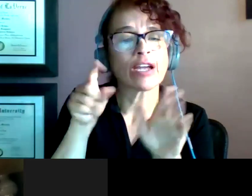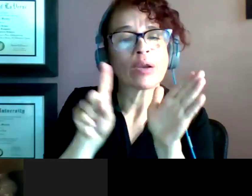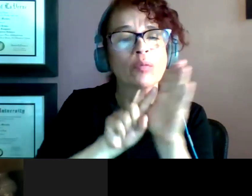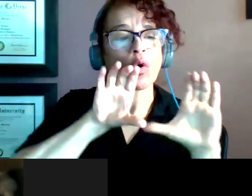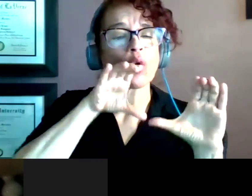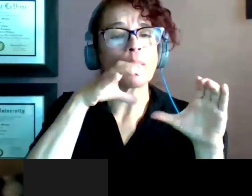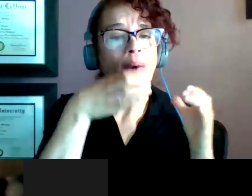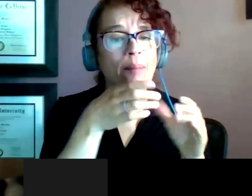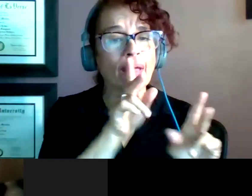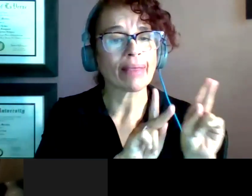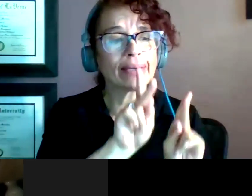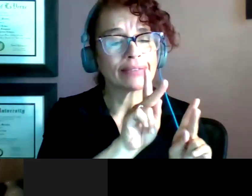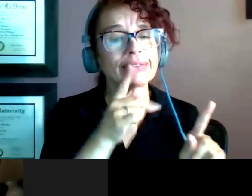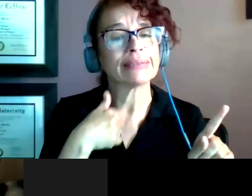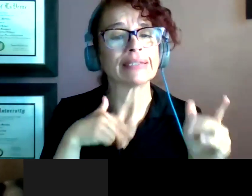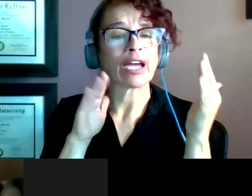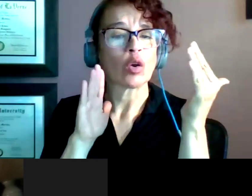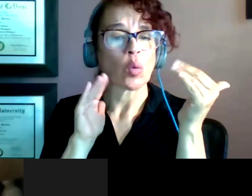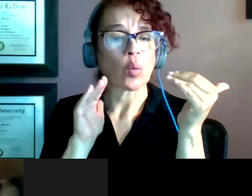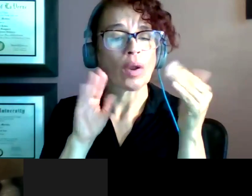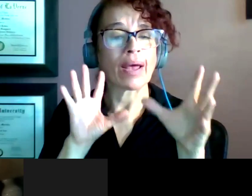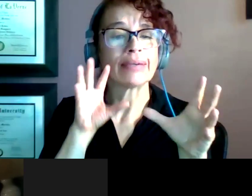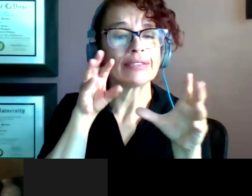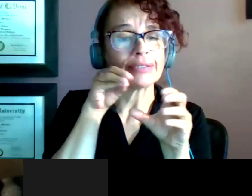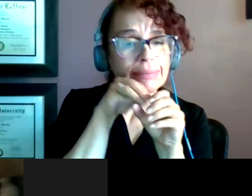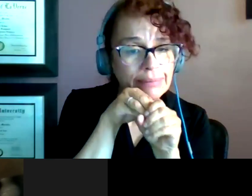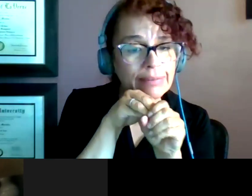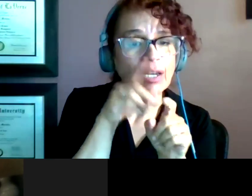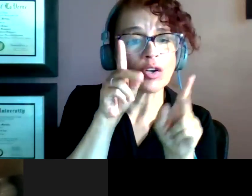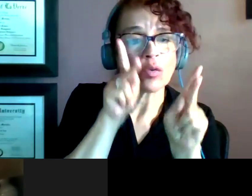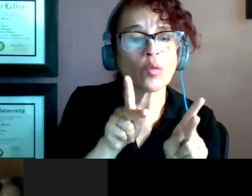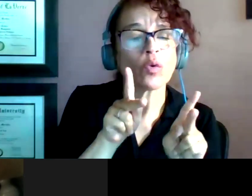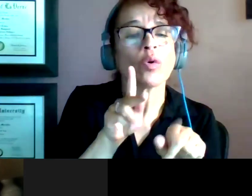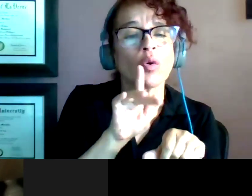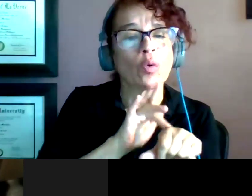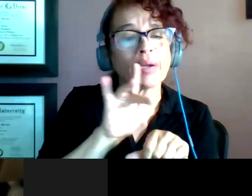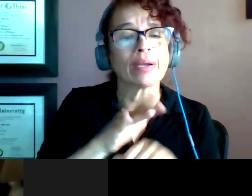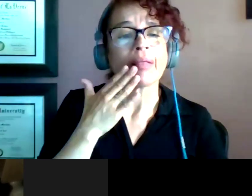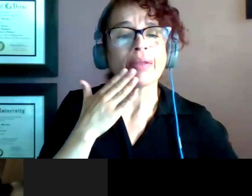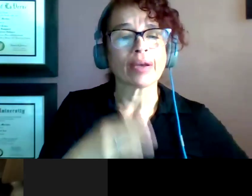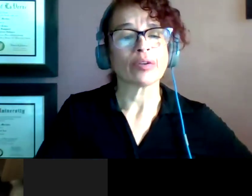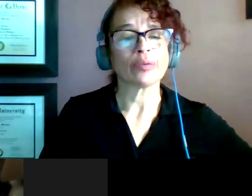population also. So I would hope that they would include having somebody who is a dual. Thank you.